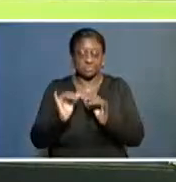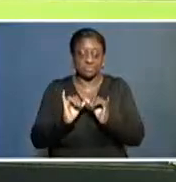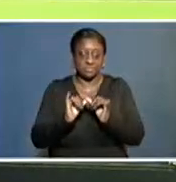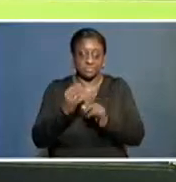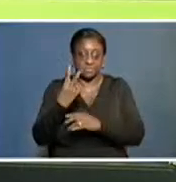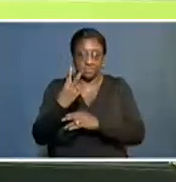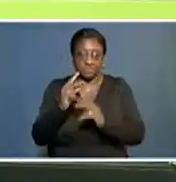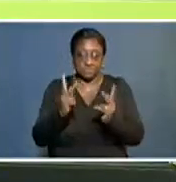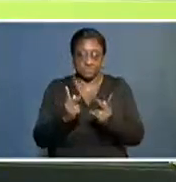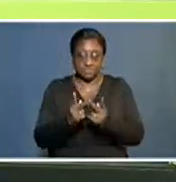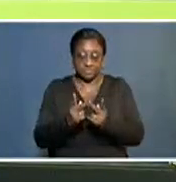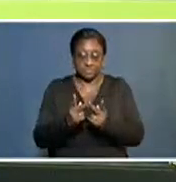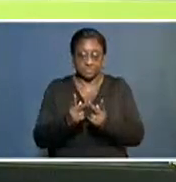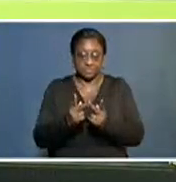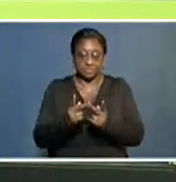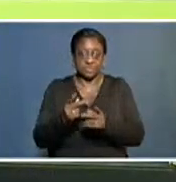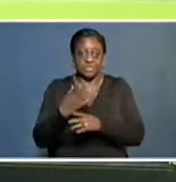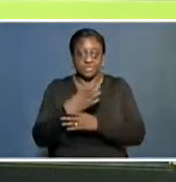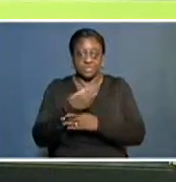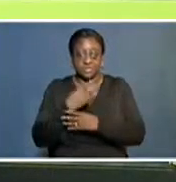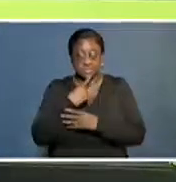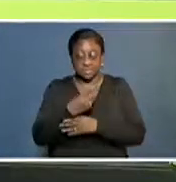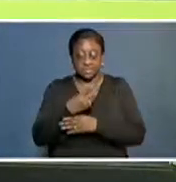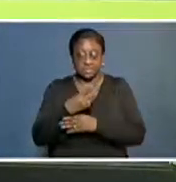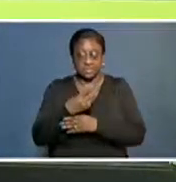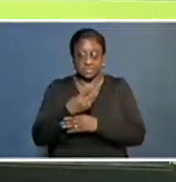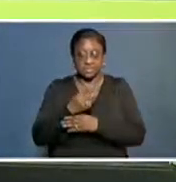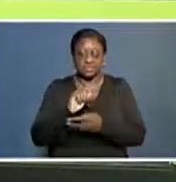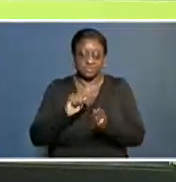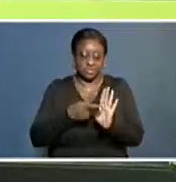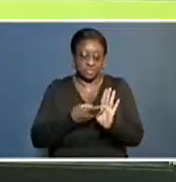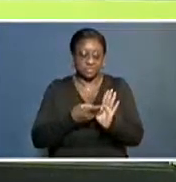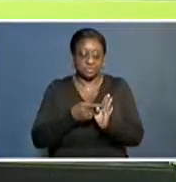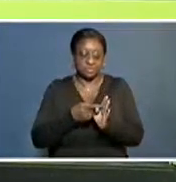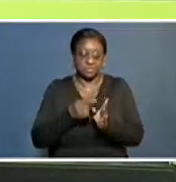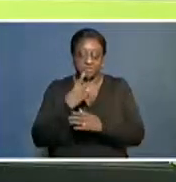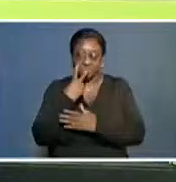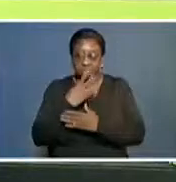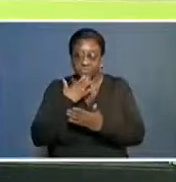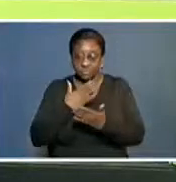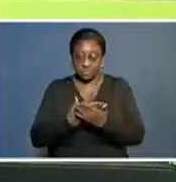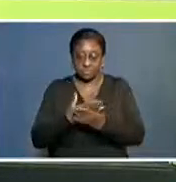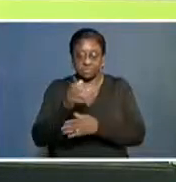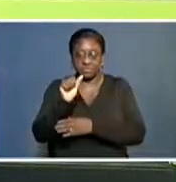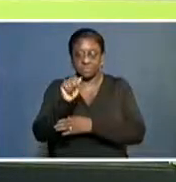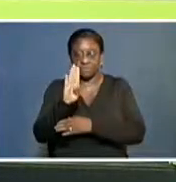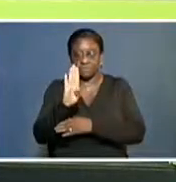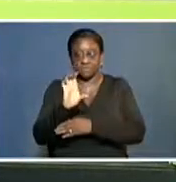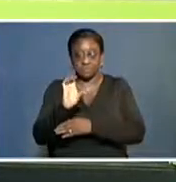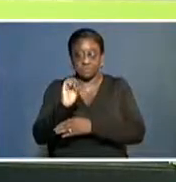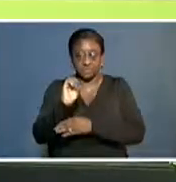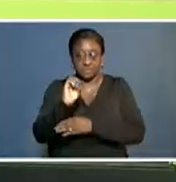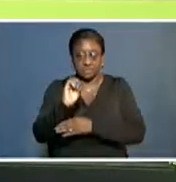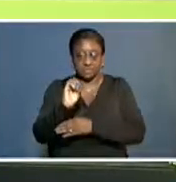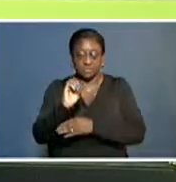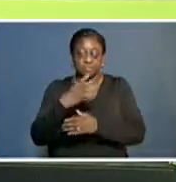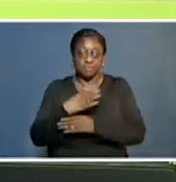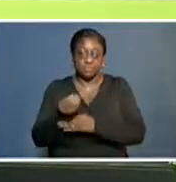minister responsible for investments assures that things are beginning to look up. Cleopatra Murphy